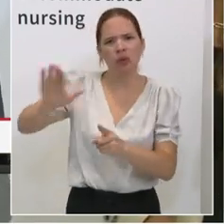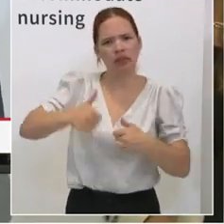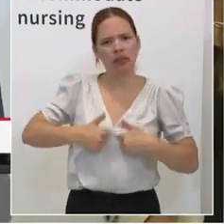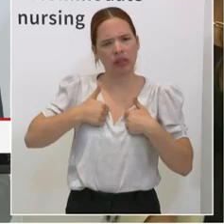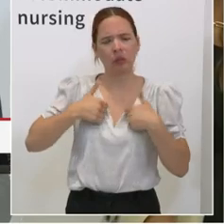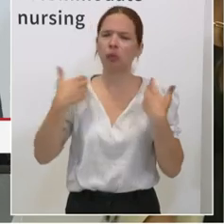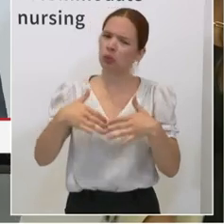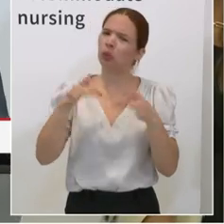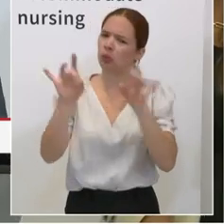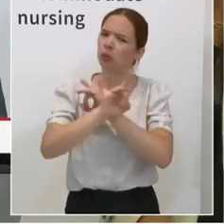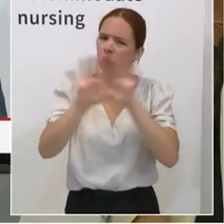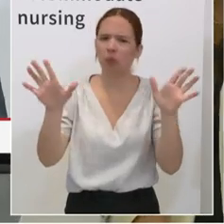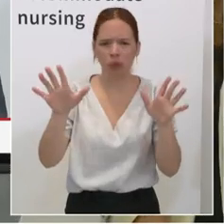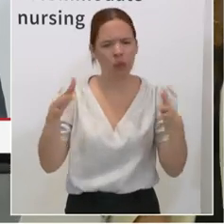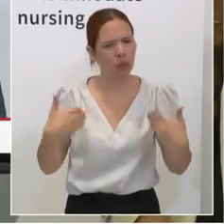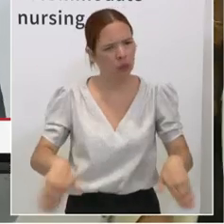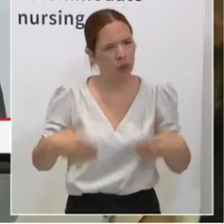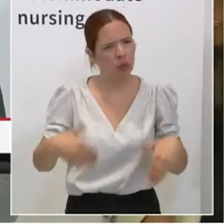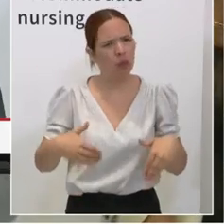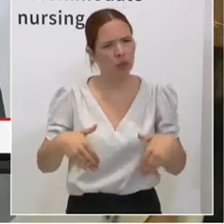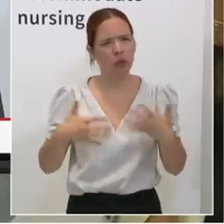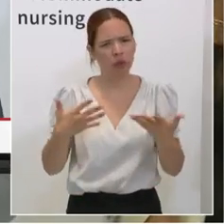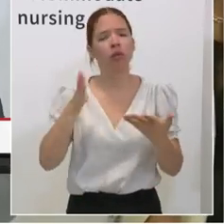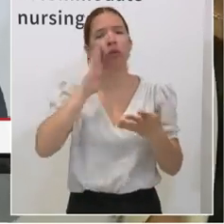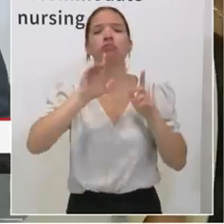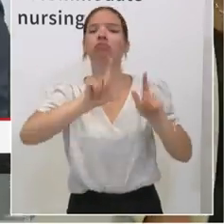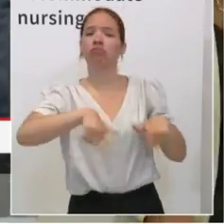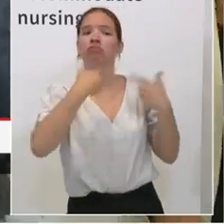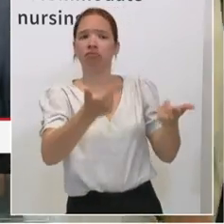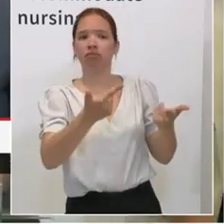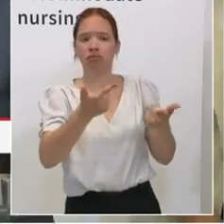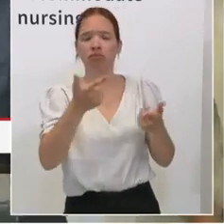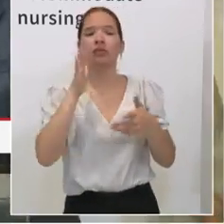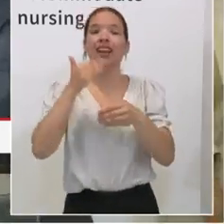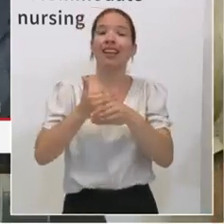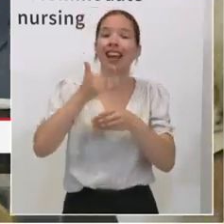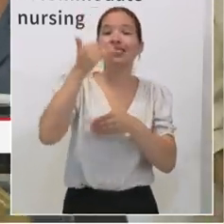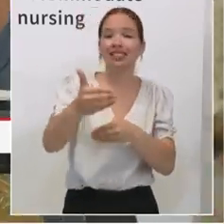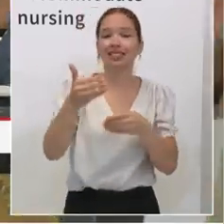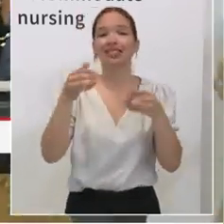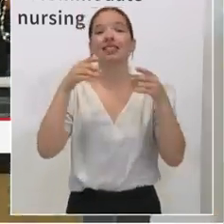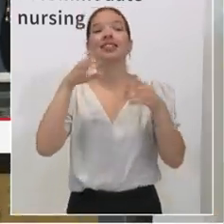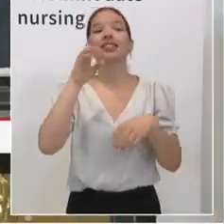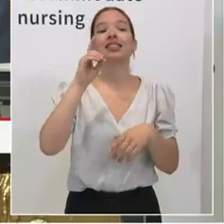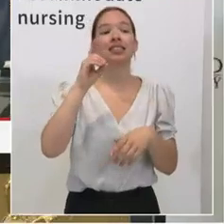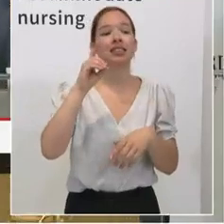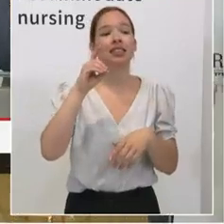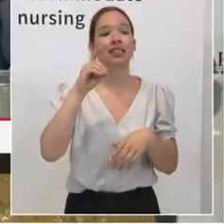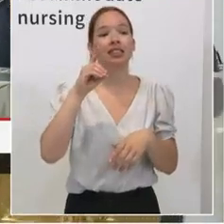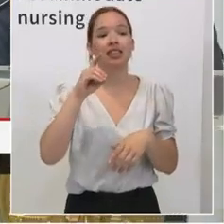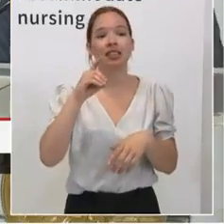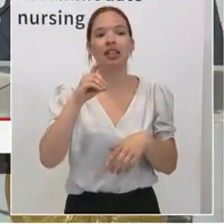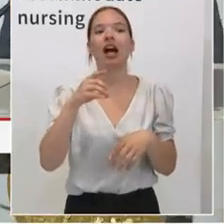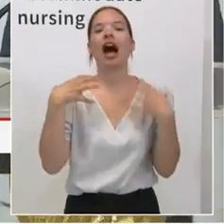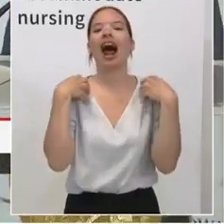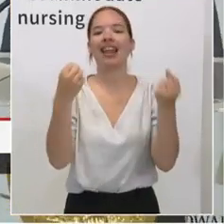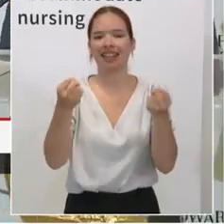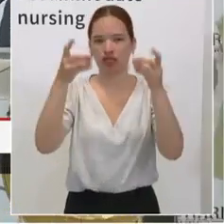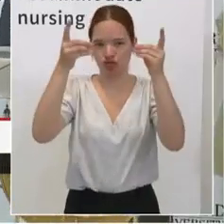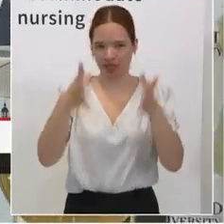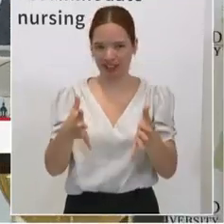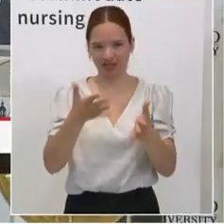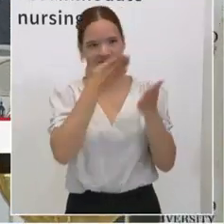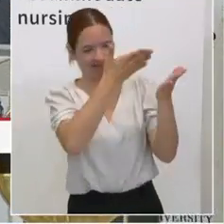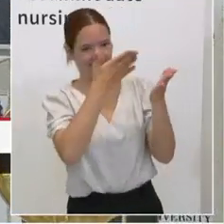health director for Washington, D.C., Dr. Ayanna Bennett. Thank you, Ayanna Bennett.